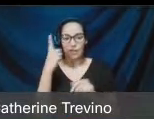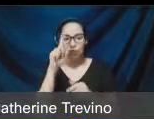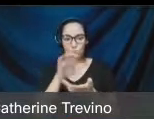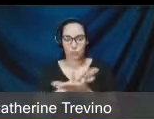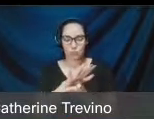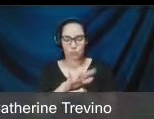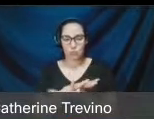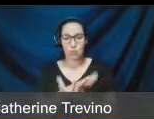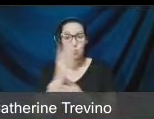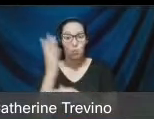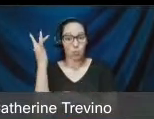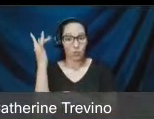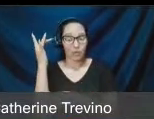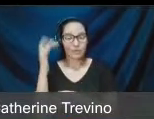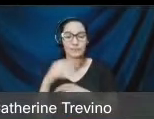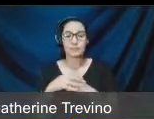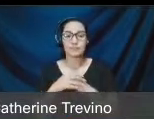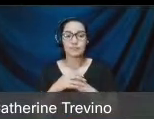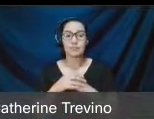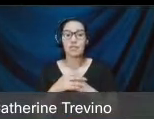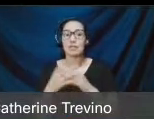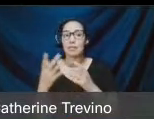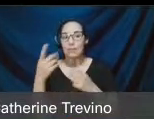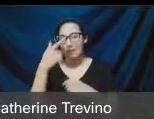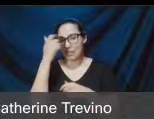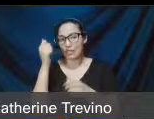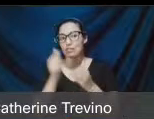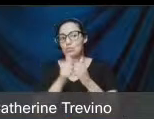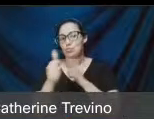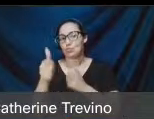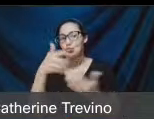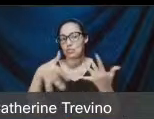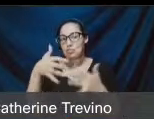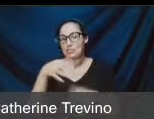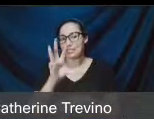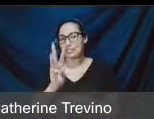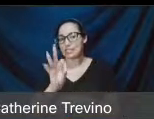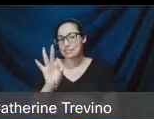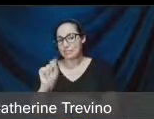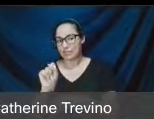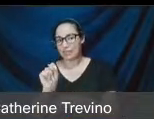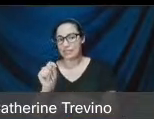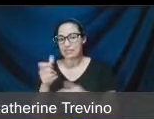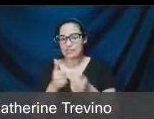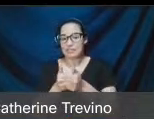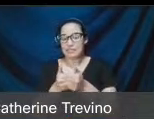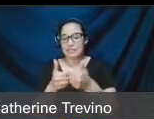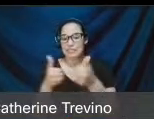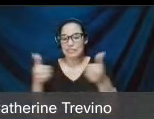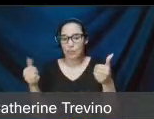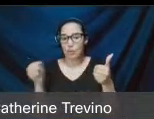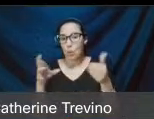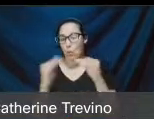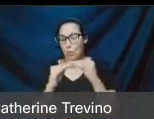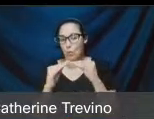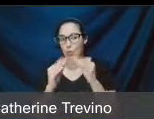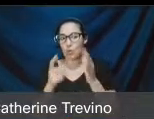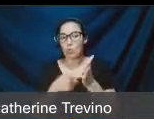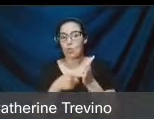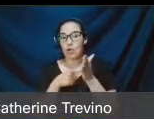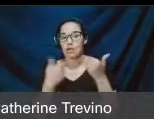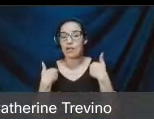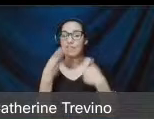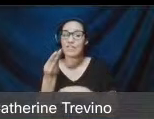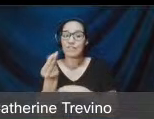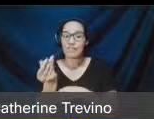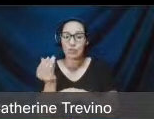because due to social distancing guidelines of 6 feet or more, it would require us to have fewer students on the